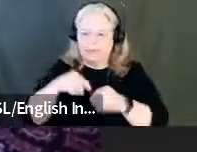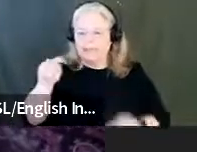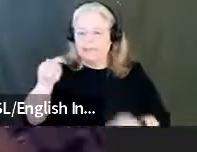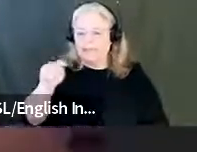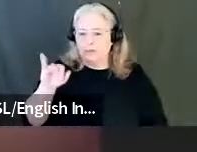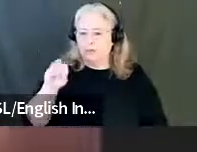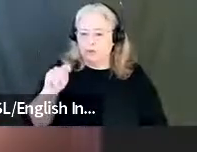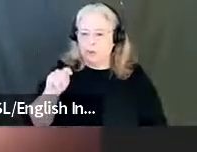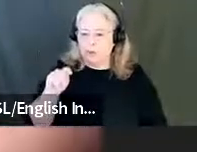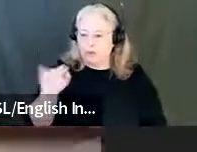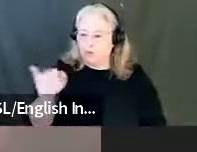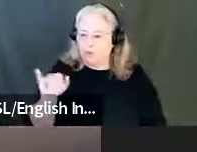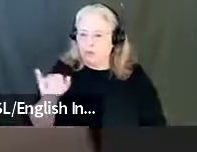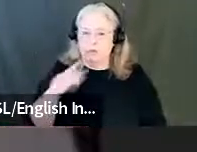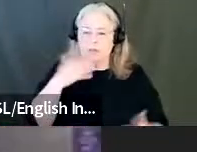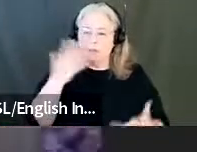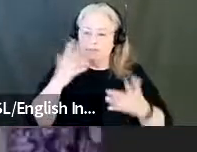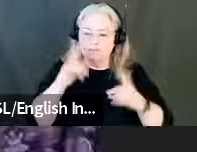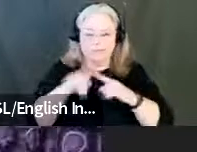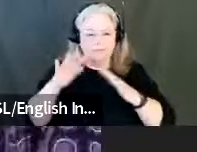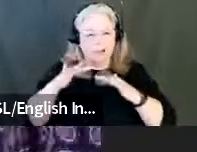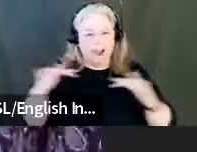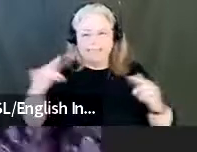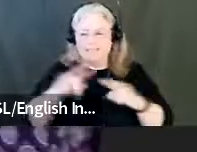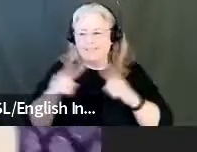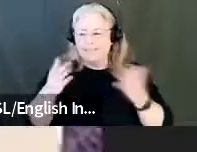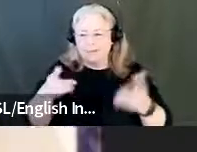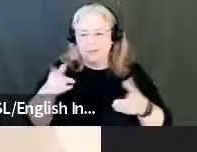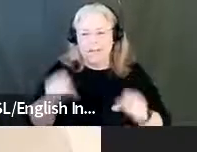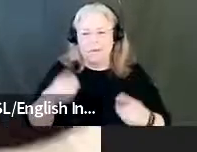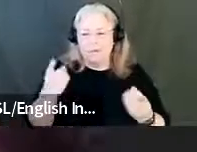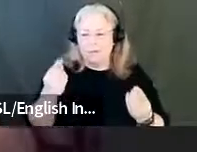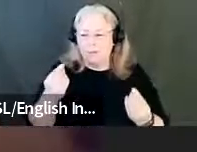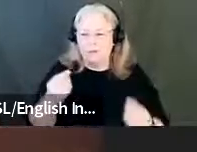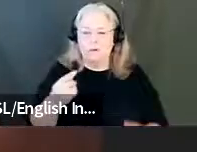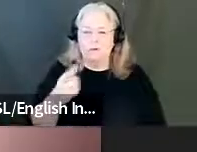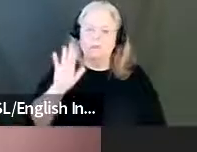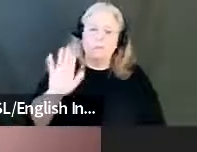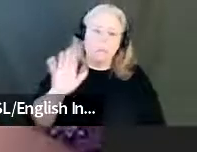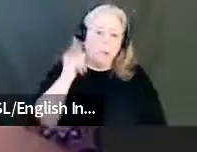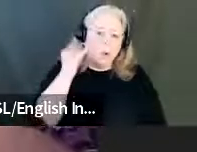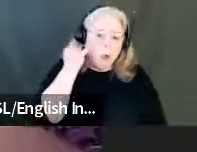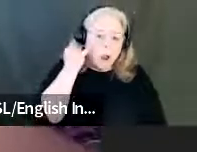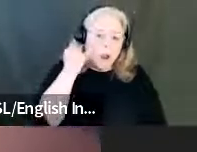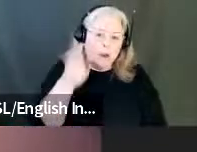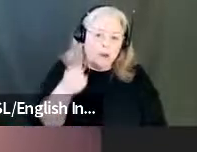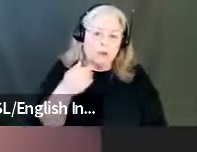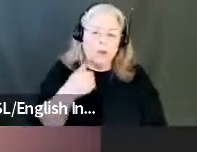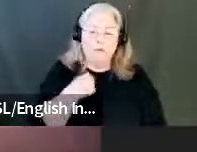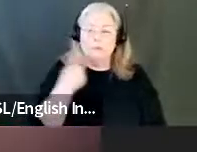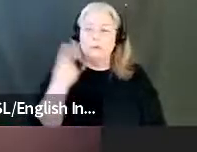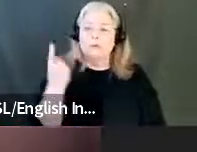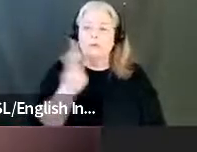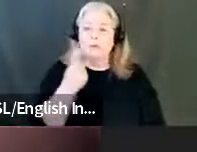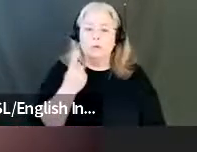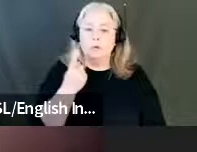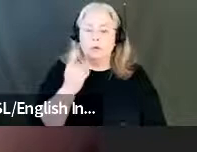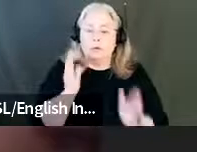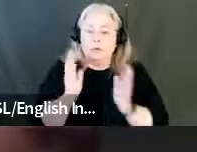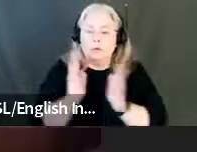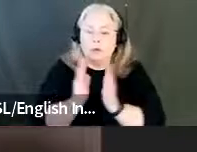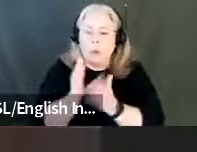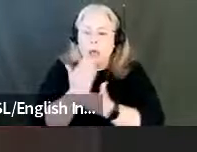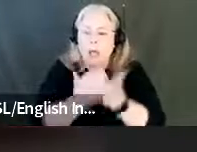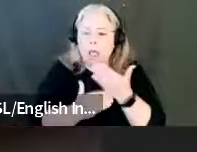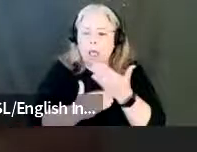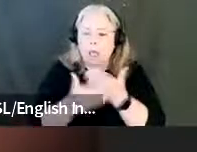gives you a variety of different things you can do. But what if you've got somebody that has little hands? So